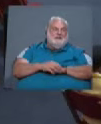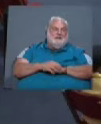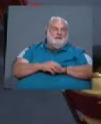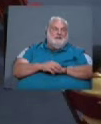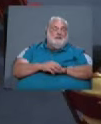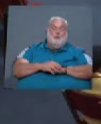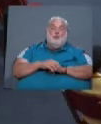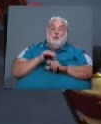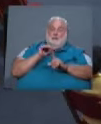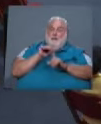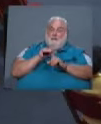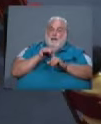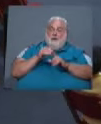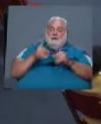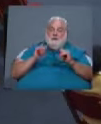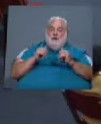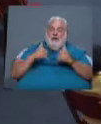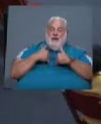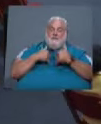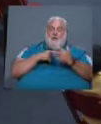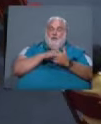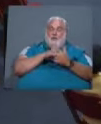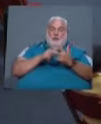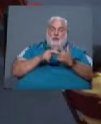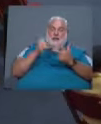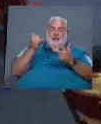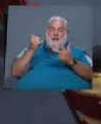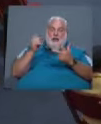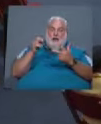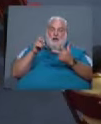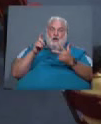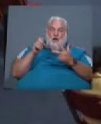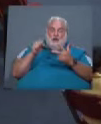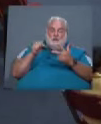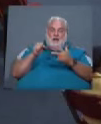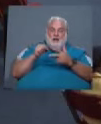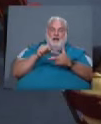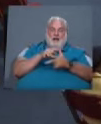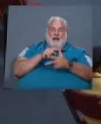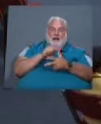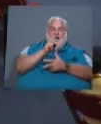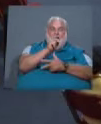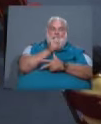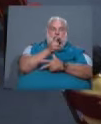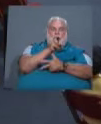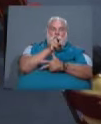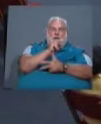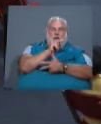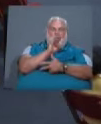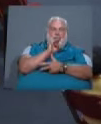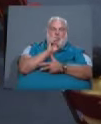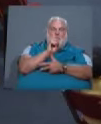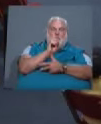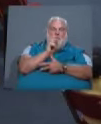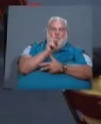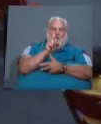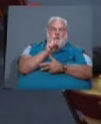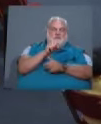I'll remind you that we still have three yellow cards and would like to call on Karen Brooks.